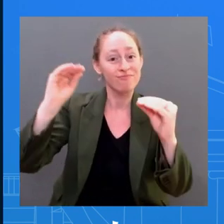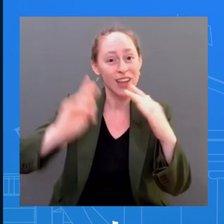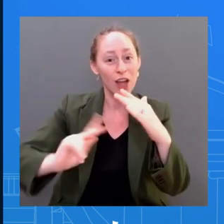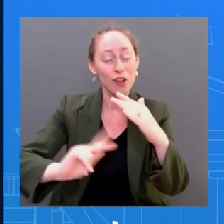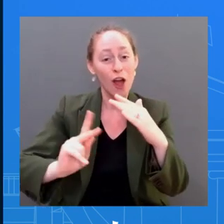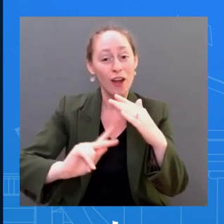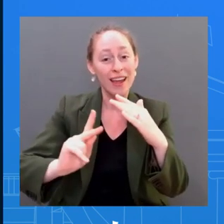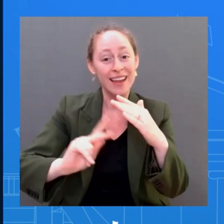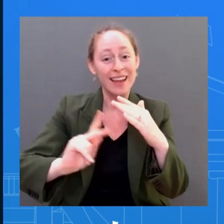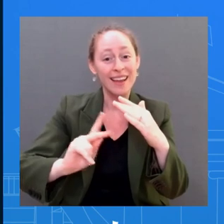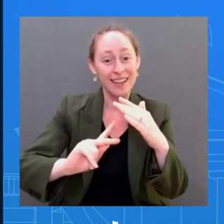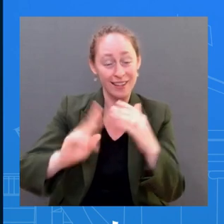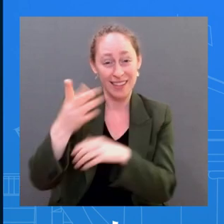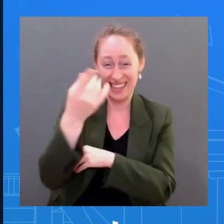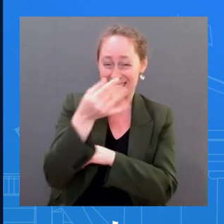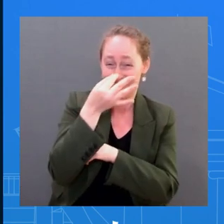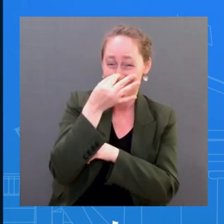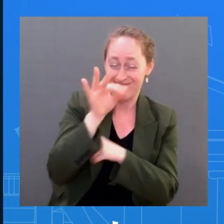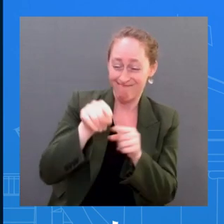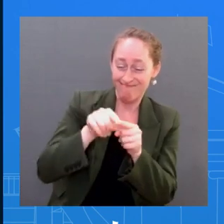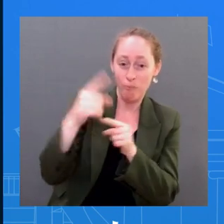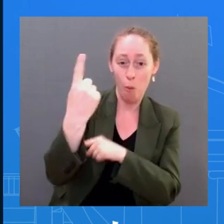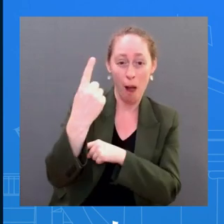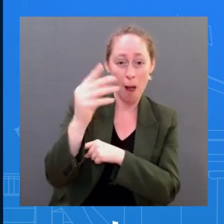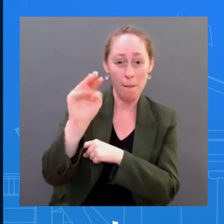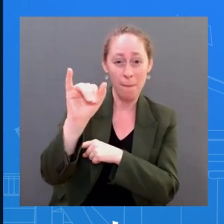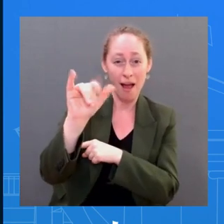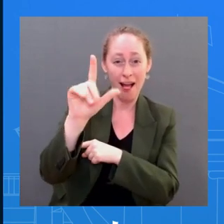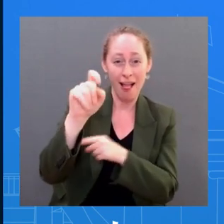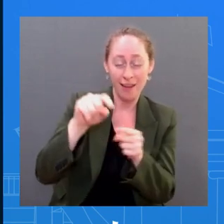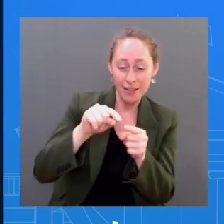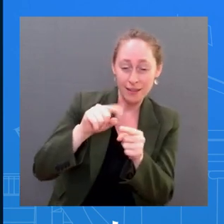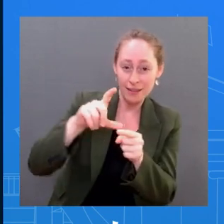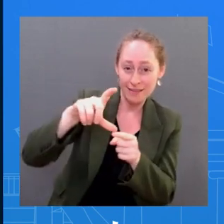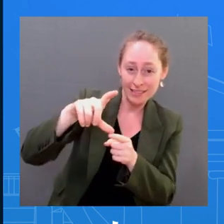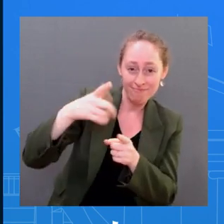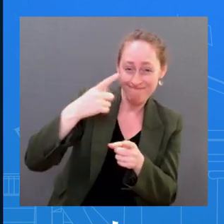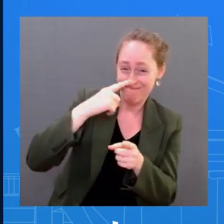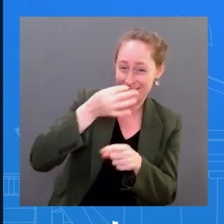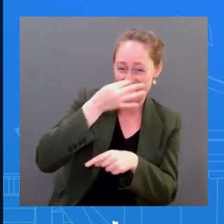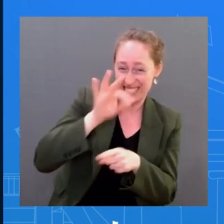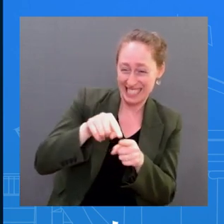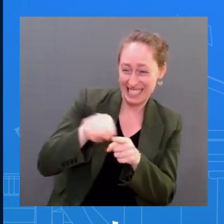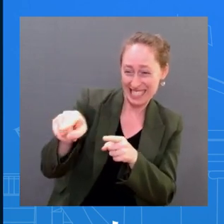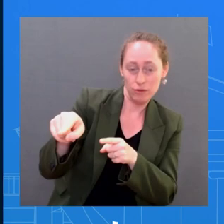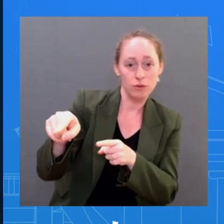Uvalde is where I learned to master a Daisy BB gun.